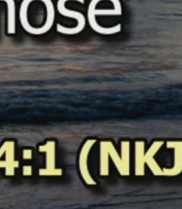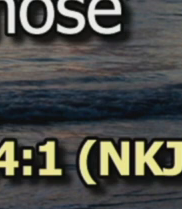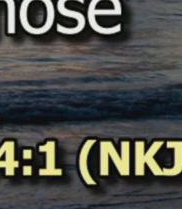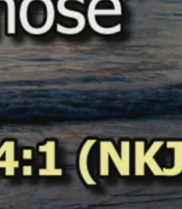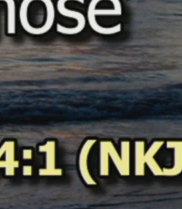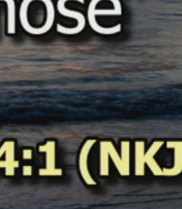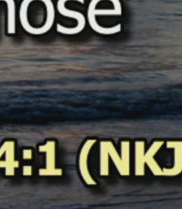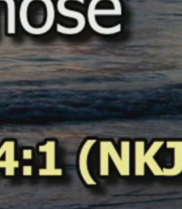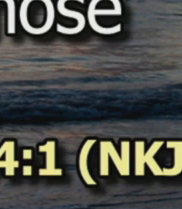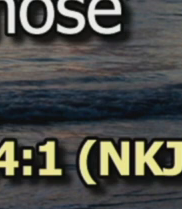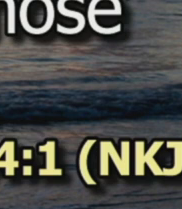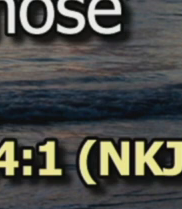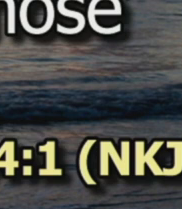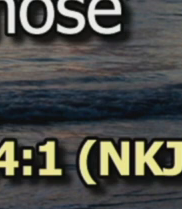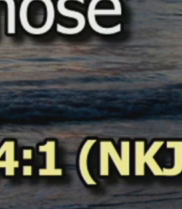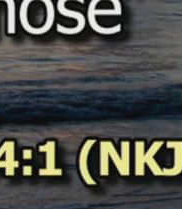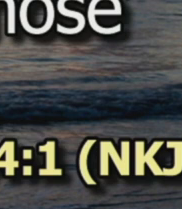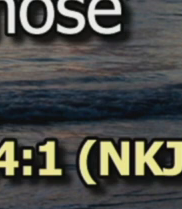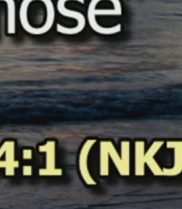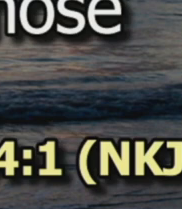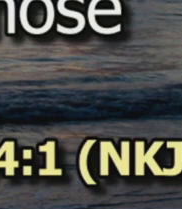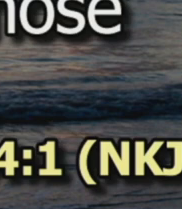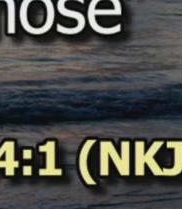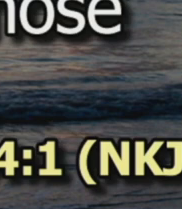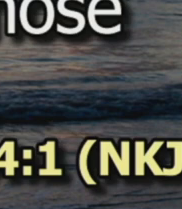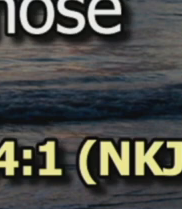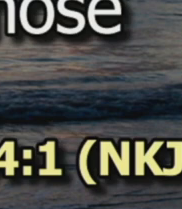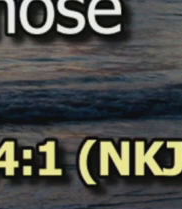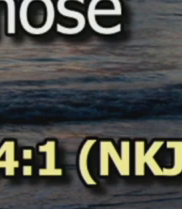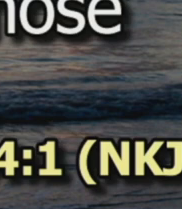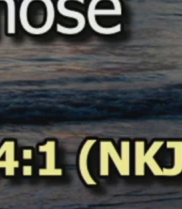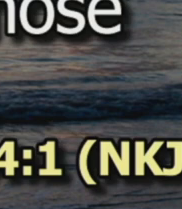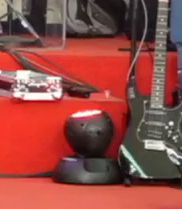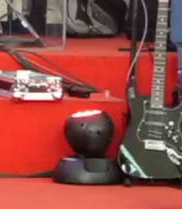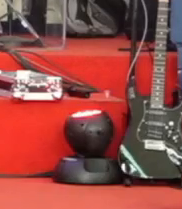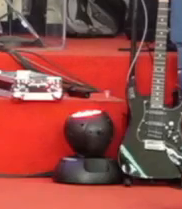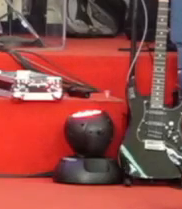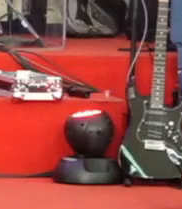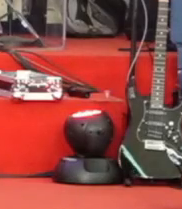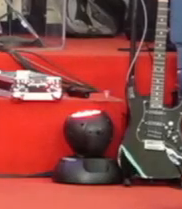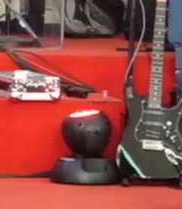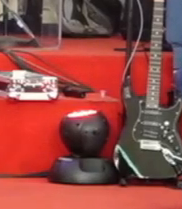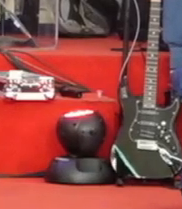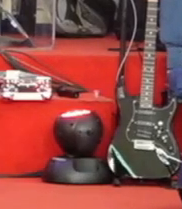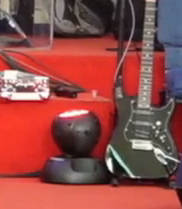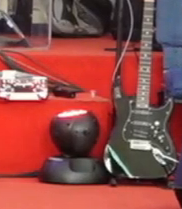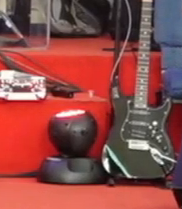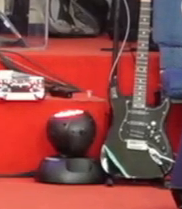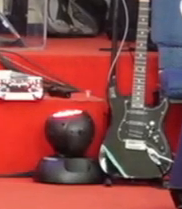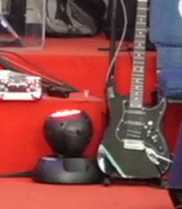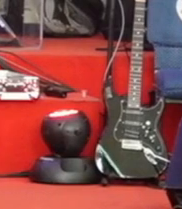ile pumzi. And when we realize that, na tunapogundua hiyo, we ought to walk very carefully.